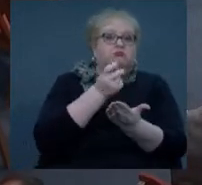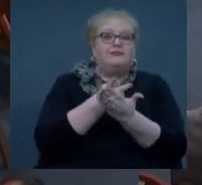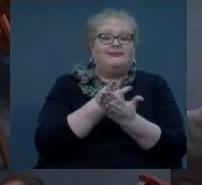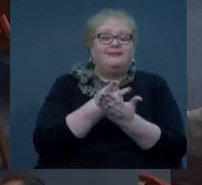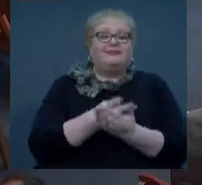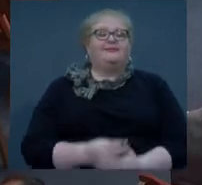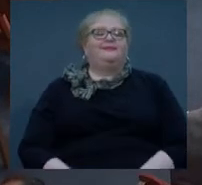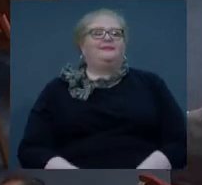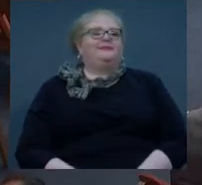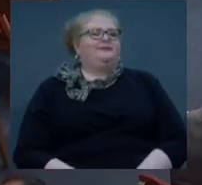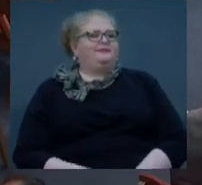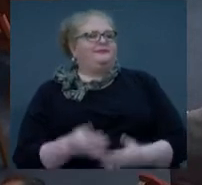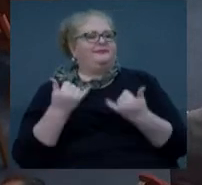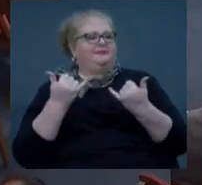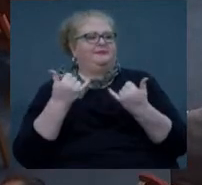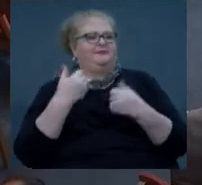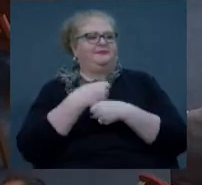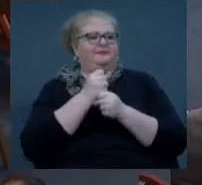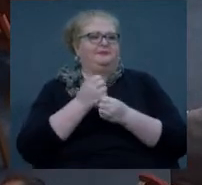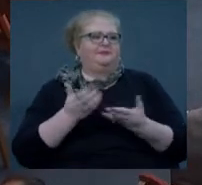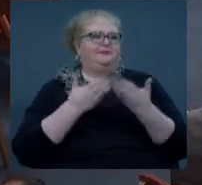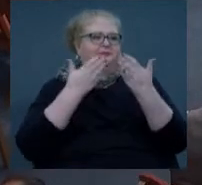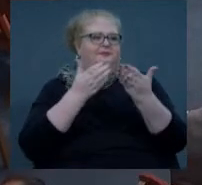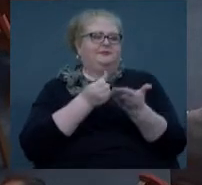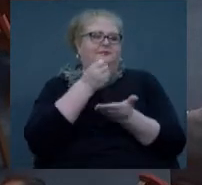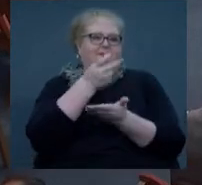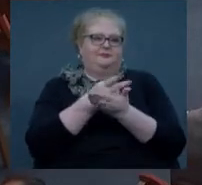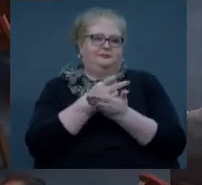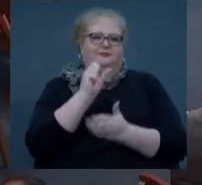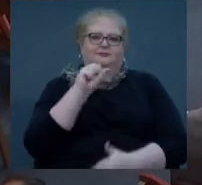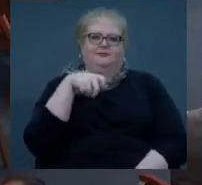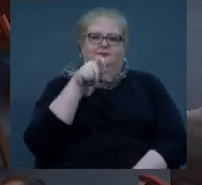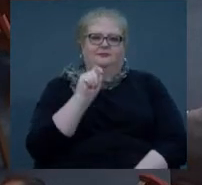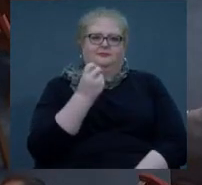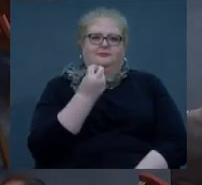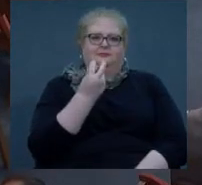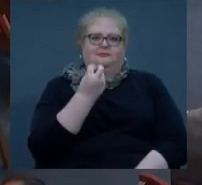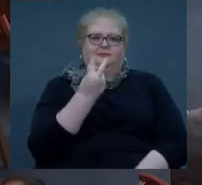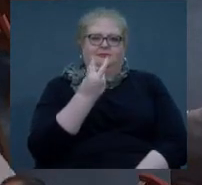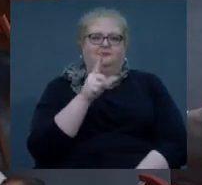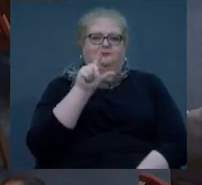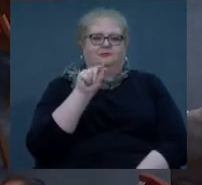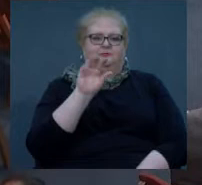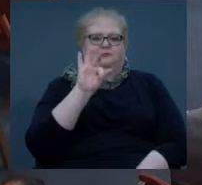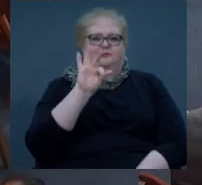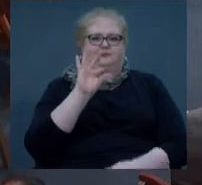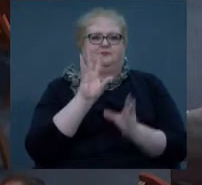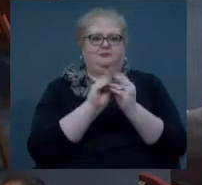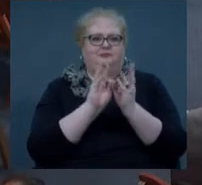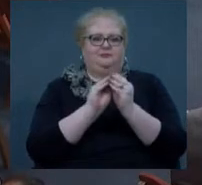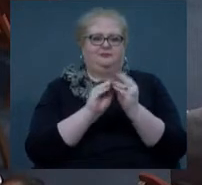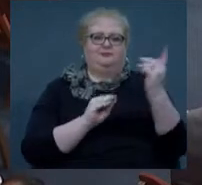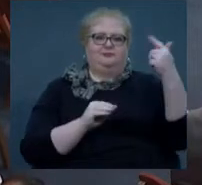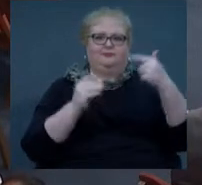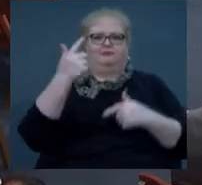Chairman, I make a motion for the approval of the minutes of the September 12th, 2019 meeting of the Is there a Planning Commission. second? I'll second.